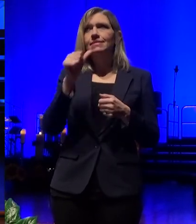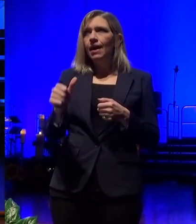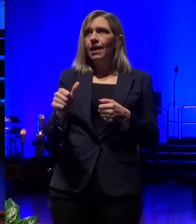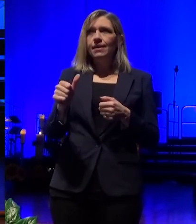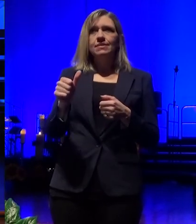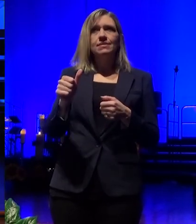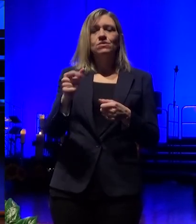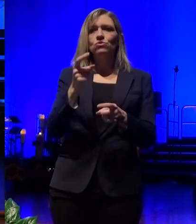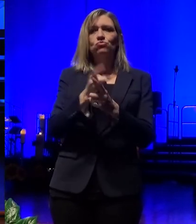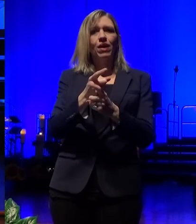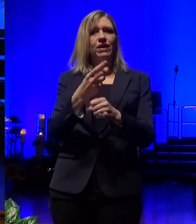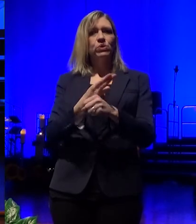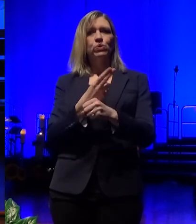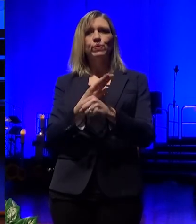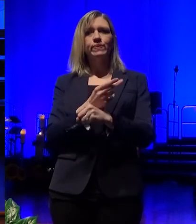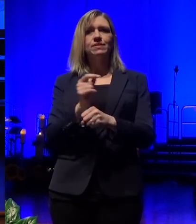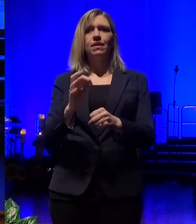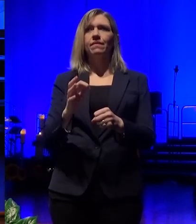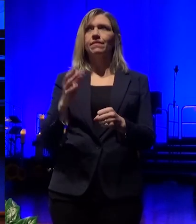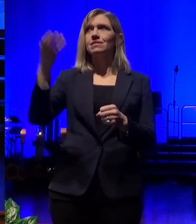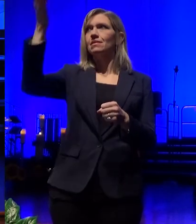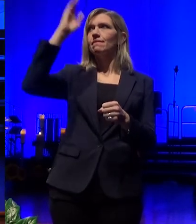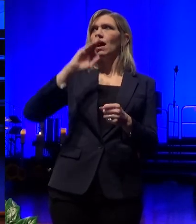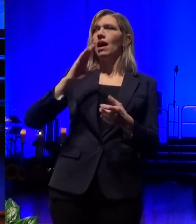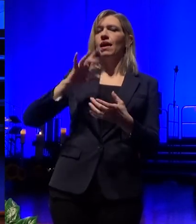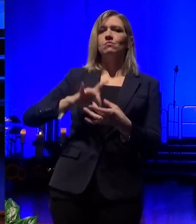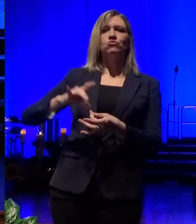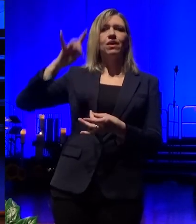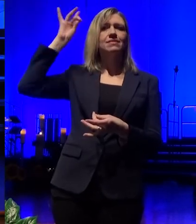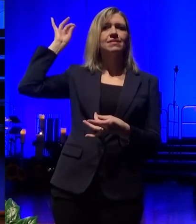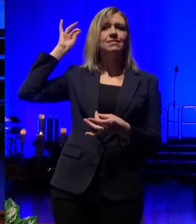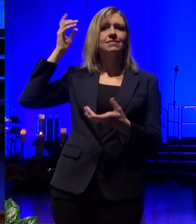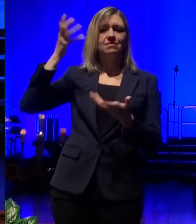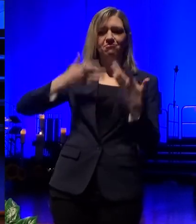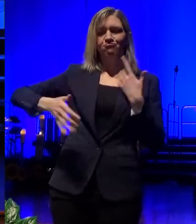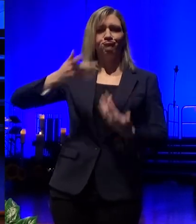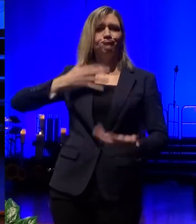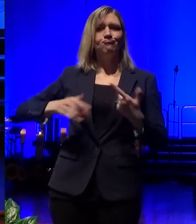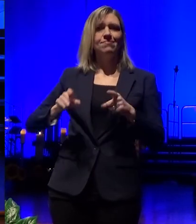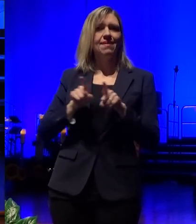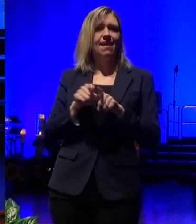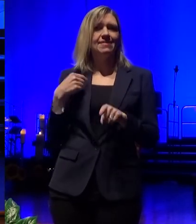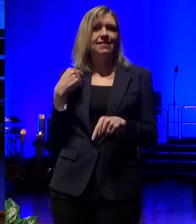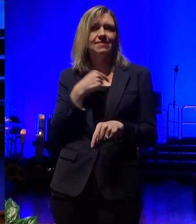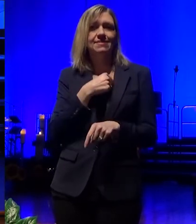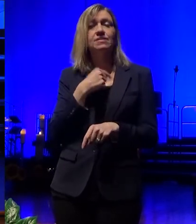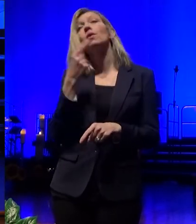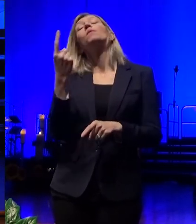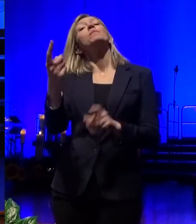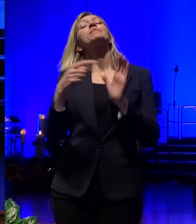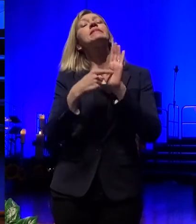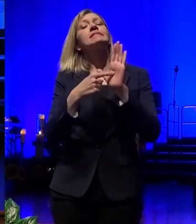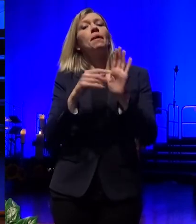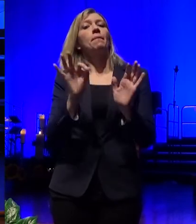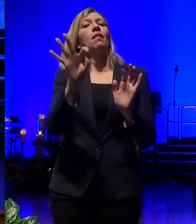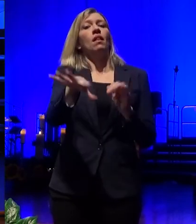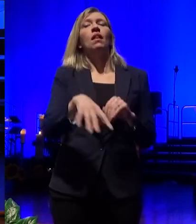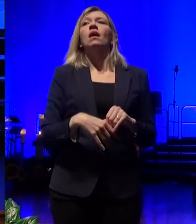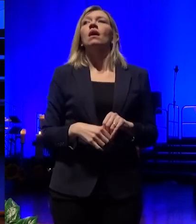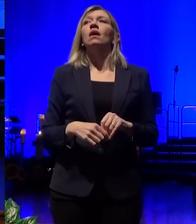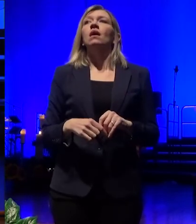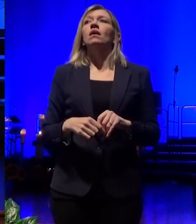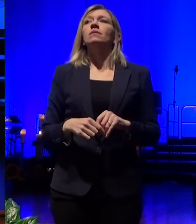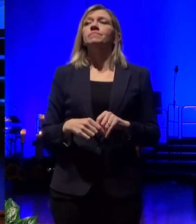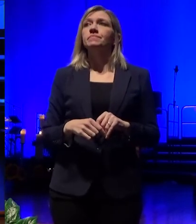right use of the divine presence through us and as us. So for example, I